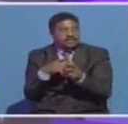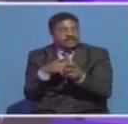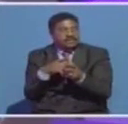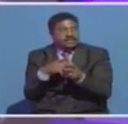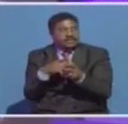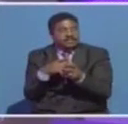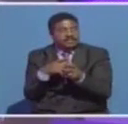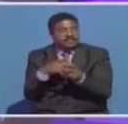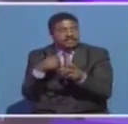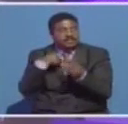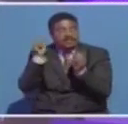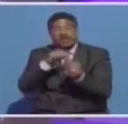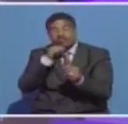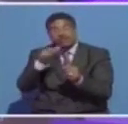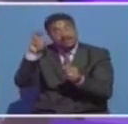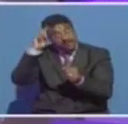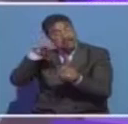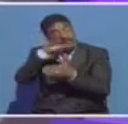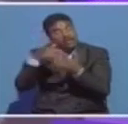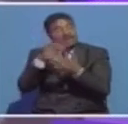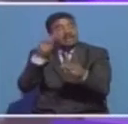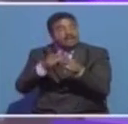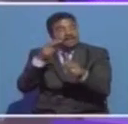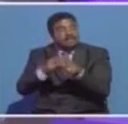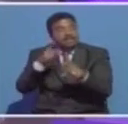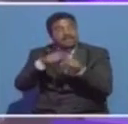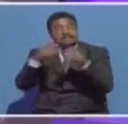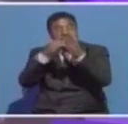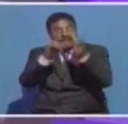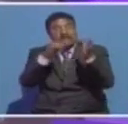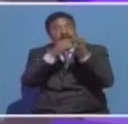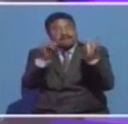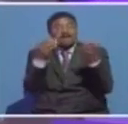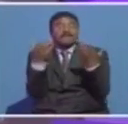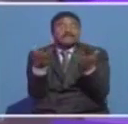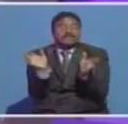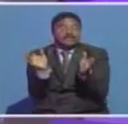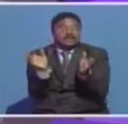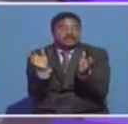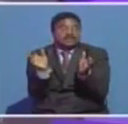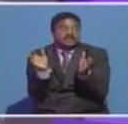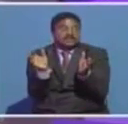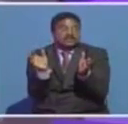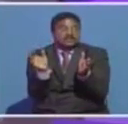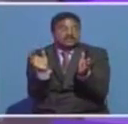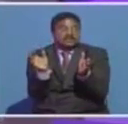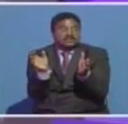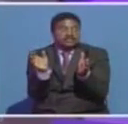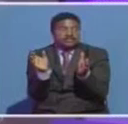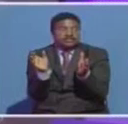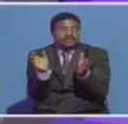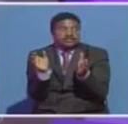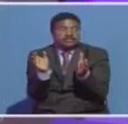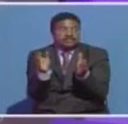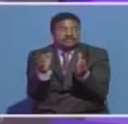I can't remember all of them by name, but we've sort of identified which resettlement scheme has a lot of